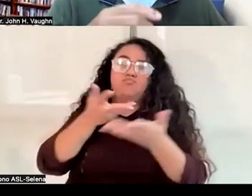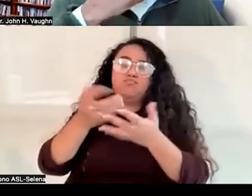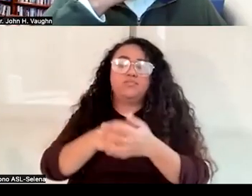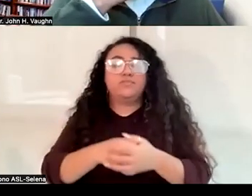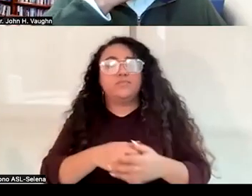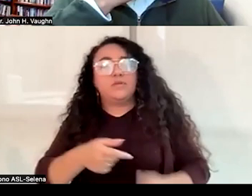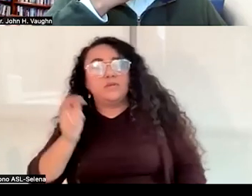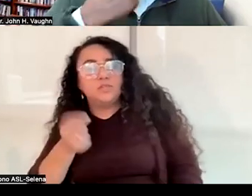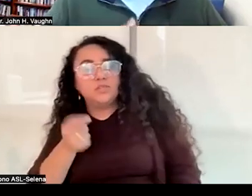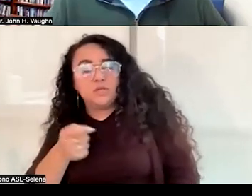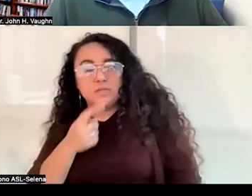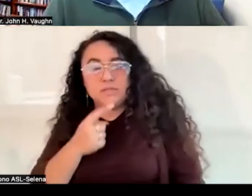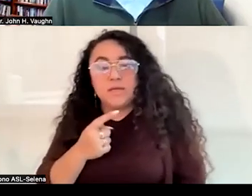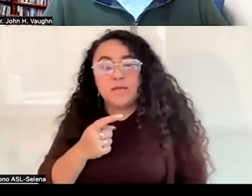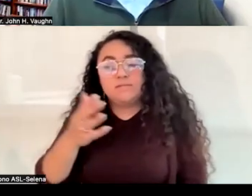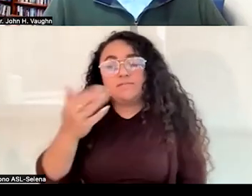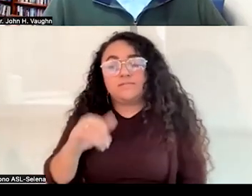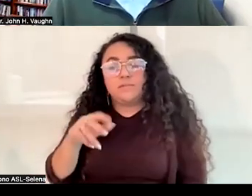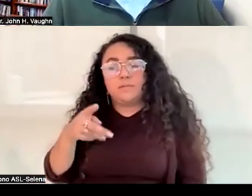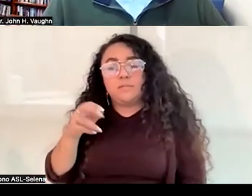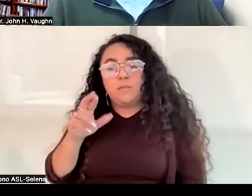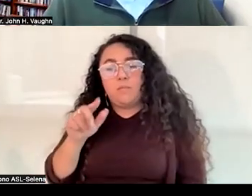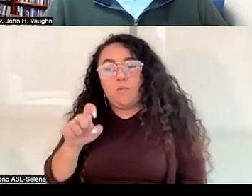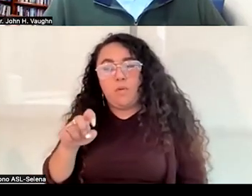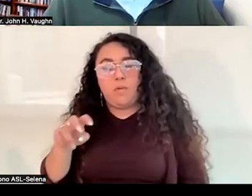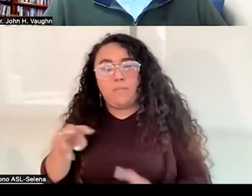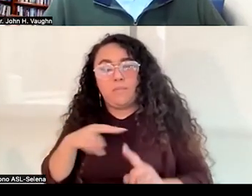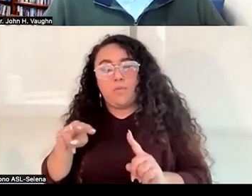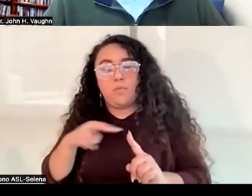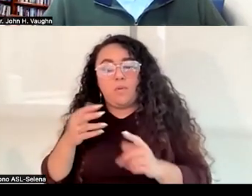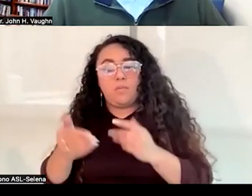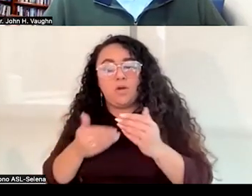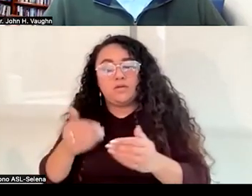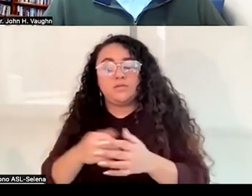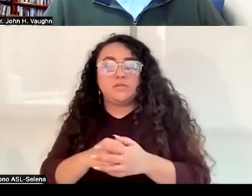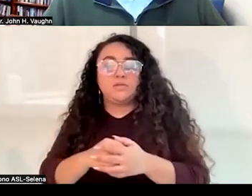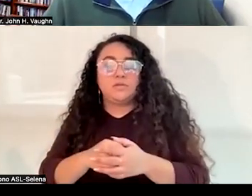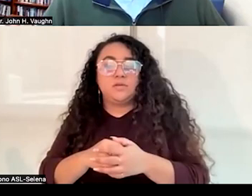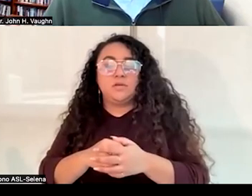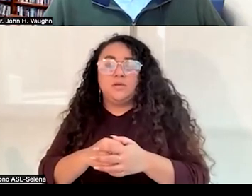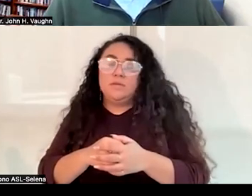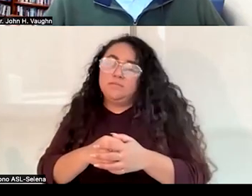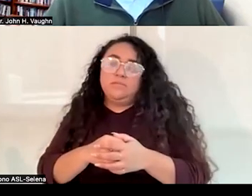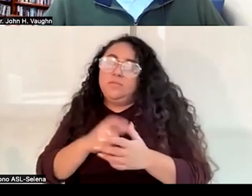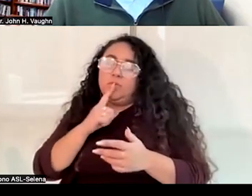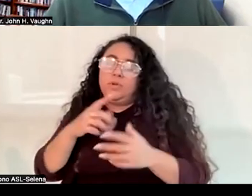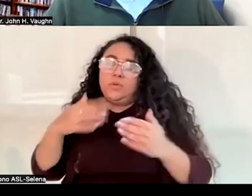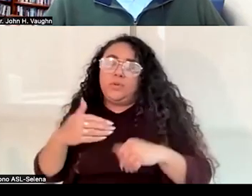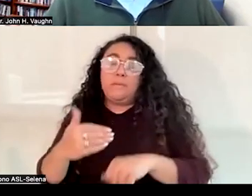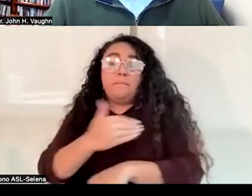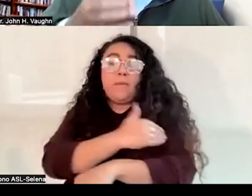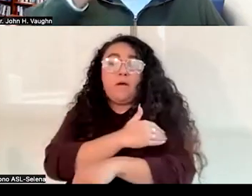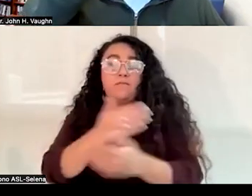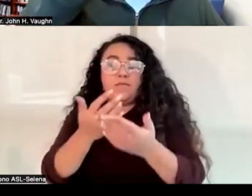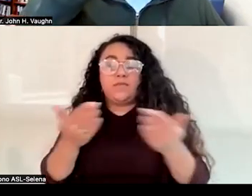jump to the parole process, because it's one of the more powerful things I think this film does, because the whole parole